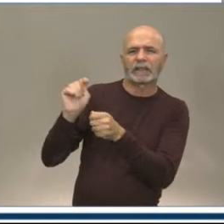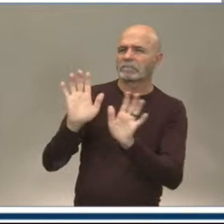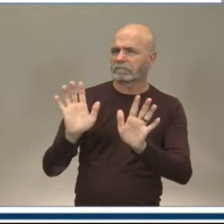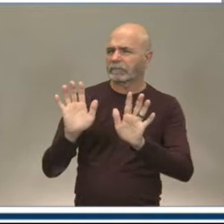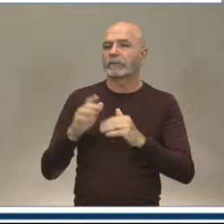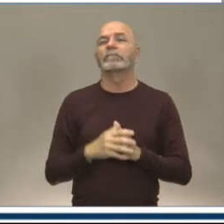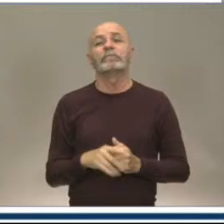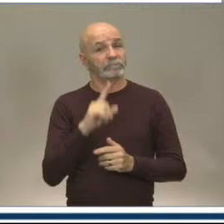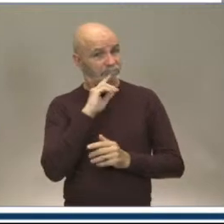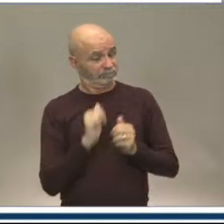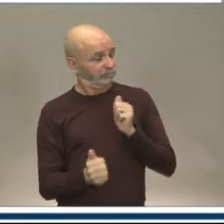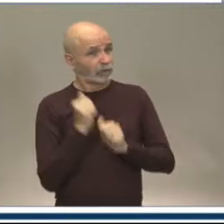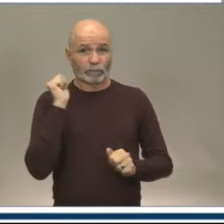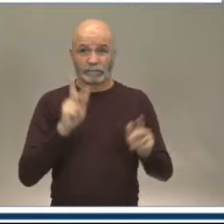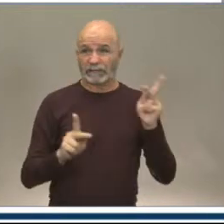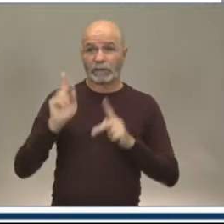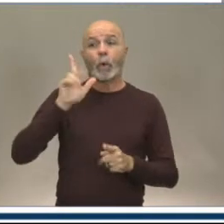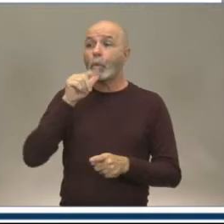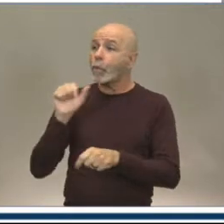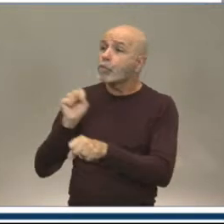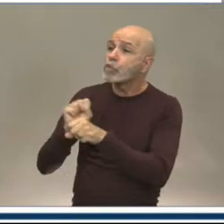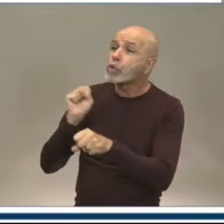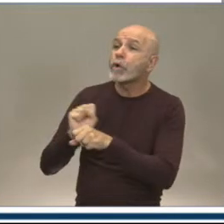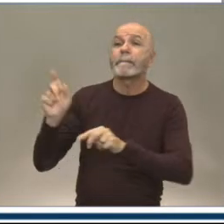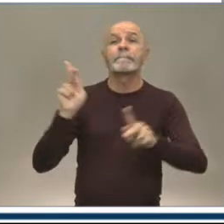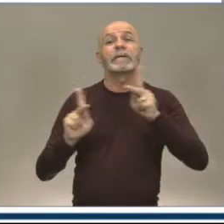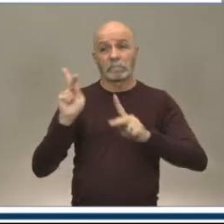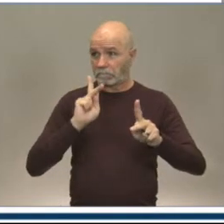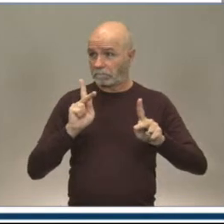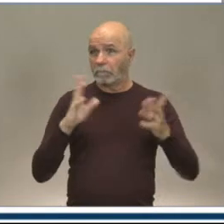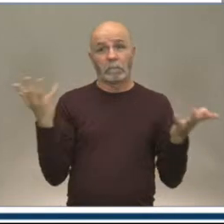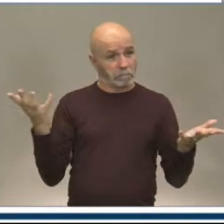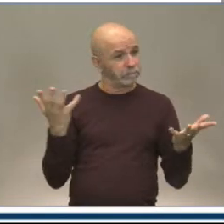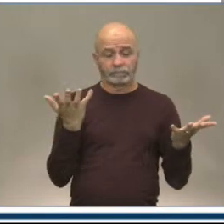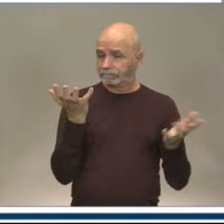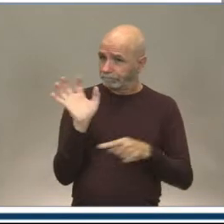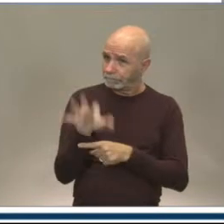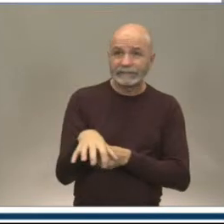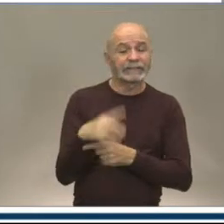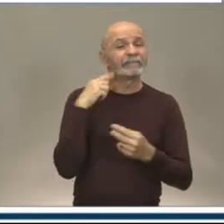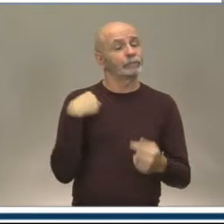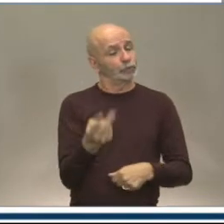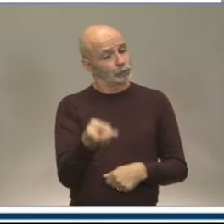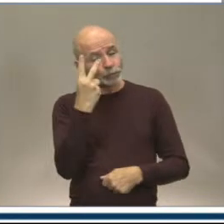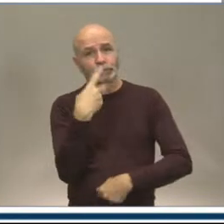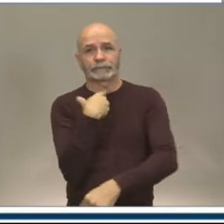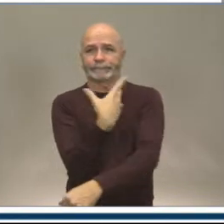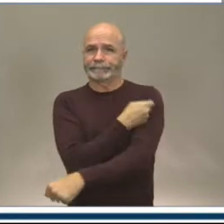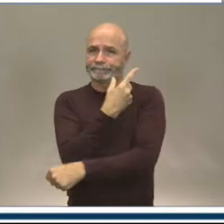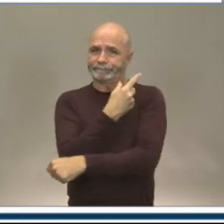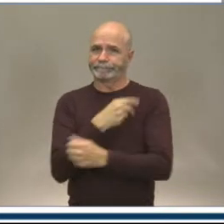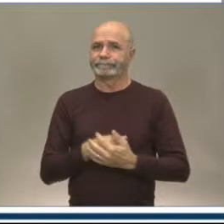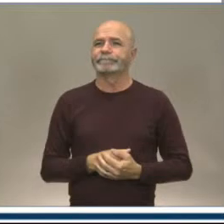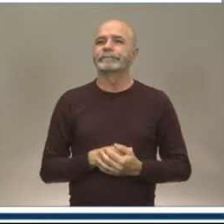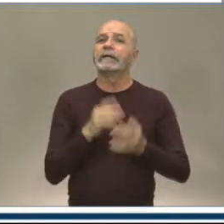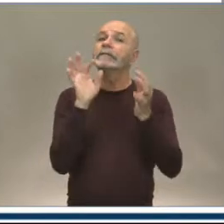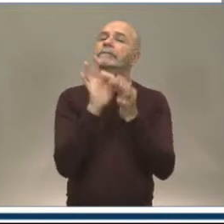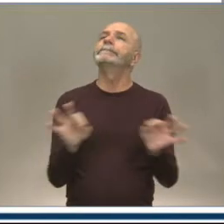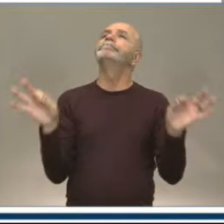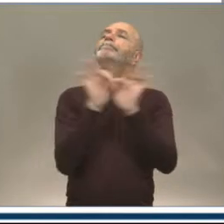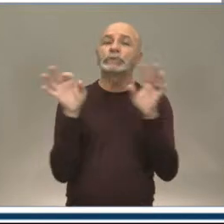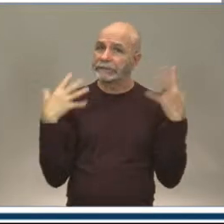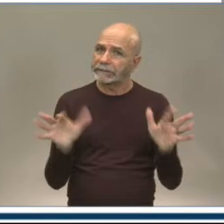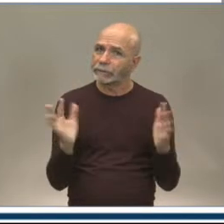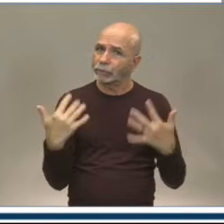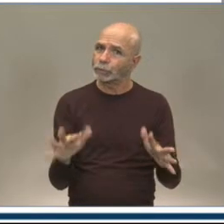work in these sectors must be vaccinated to protect the people they care for. This is more important than having to deal